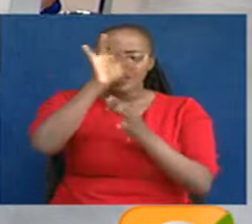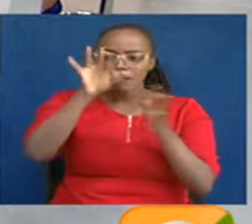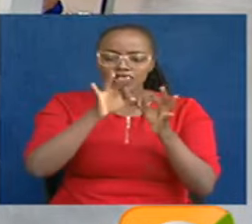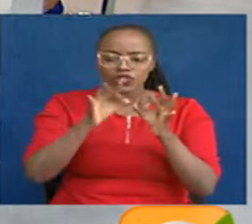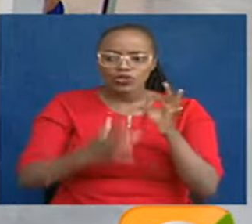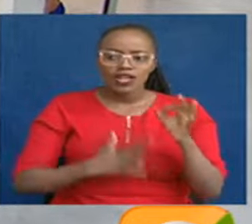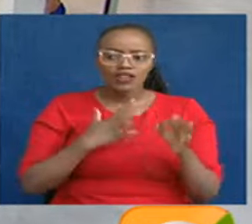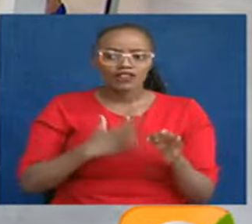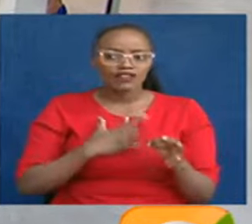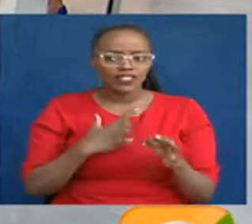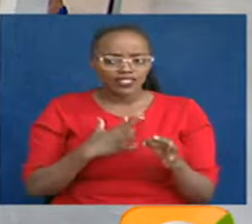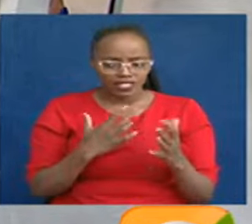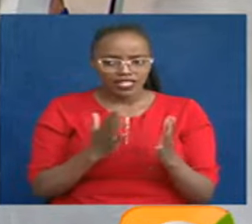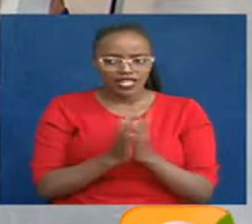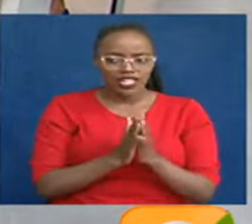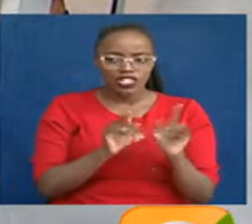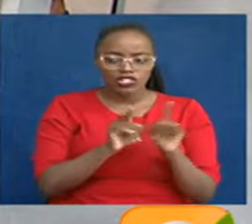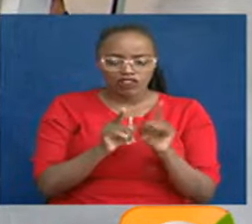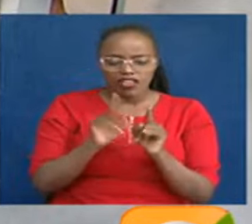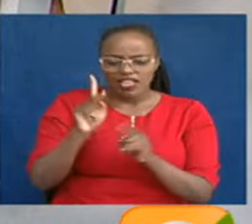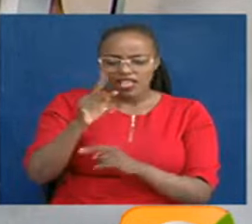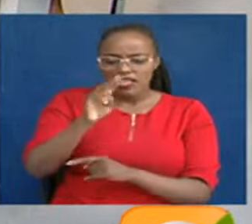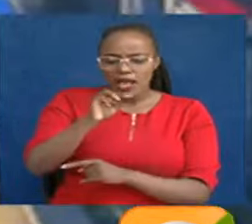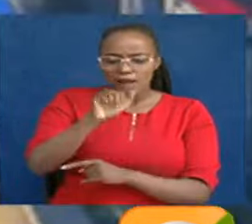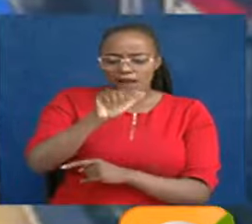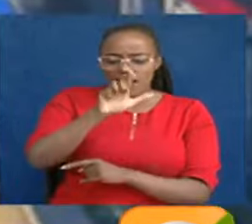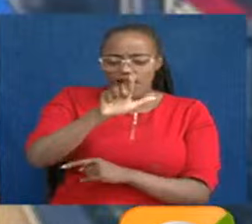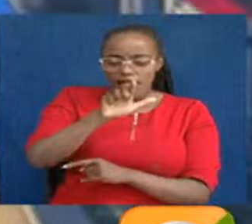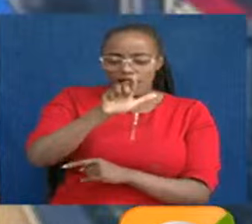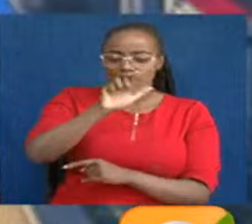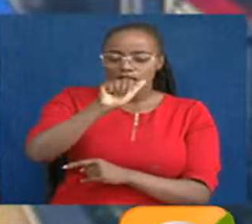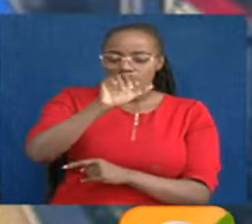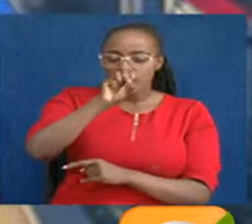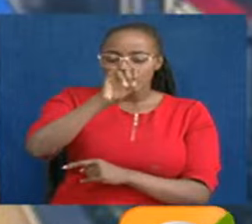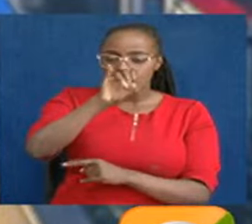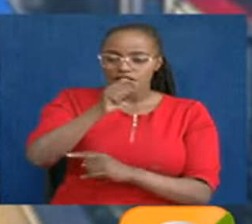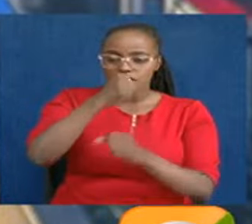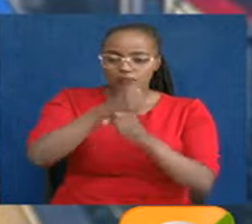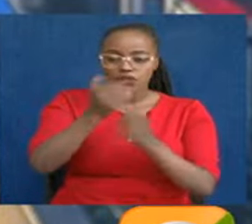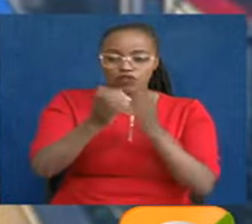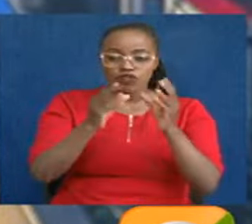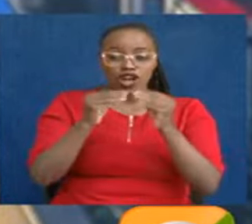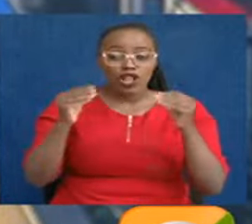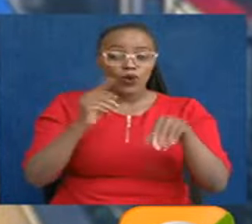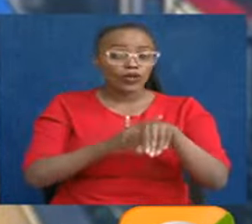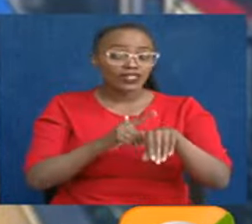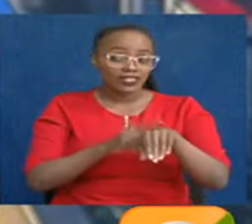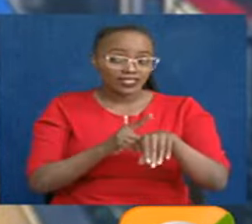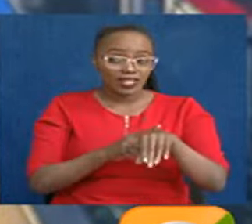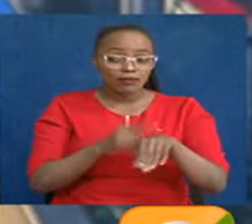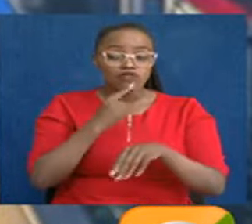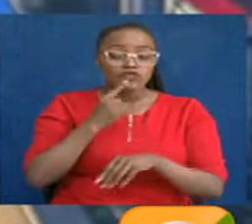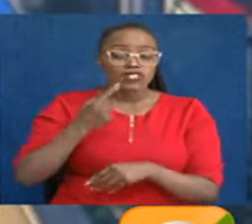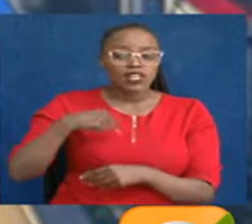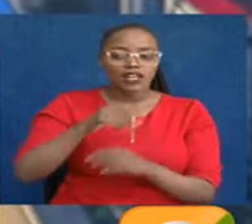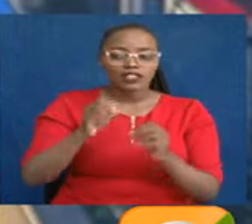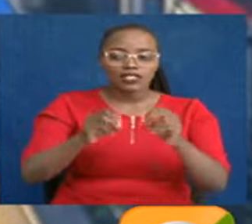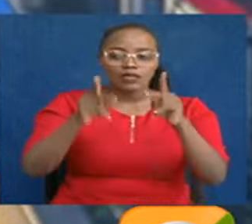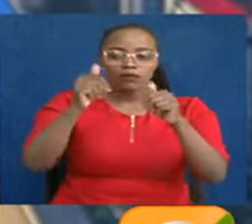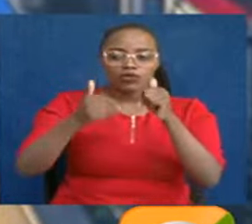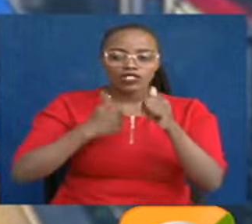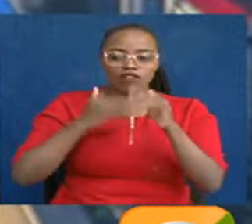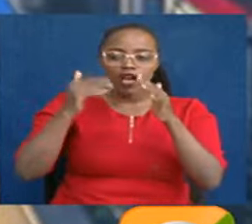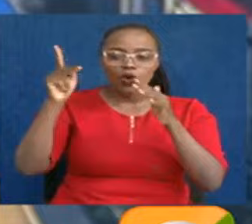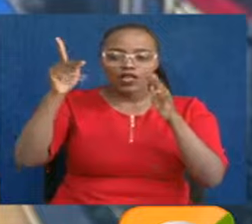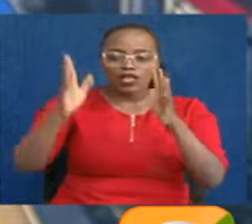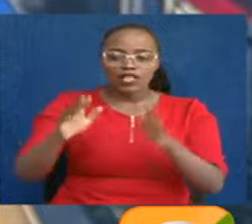visit. You know, Kenya and Malaysia have been doing business for a long time. Tell us about, you know, what opportunities exist and how Kenya